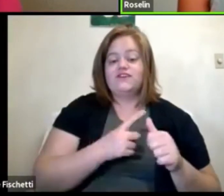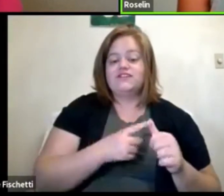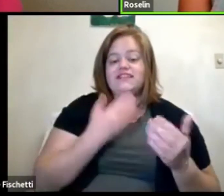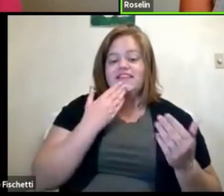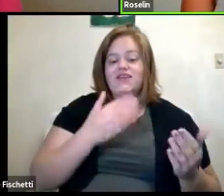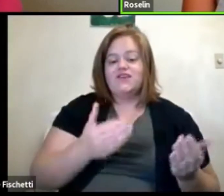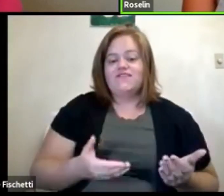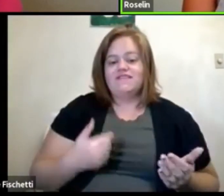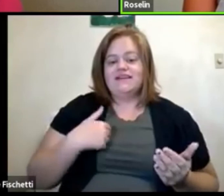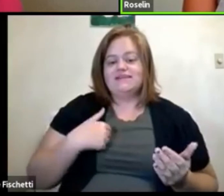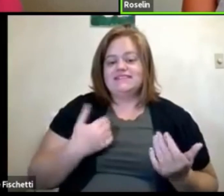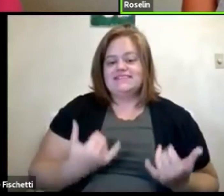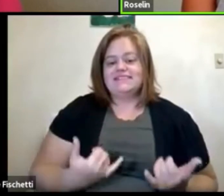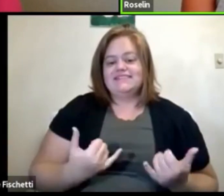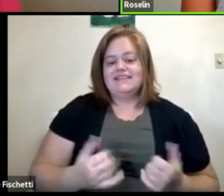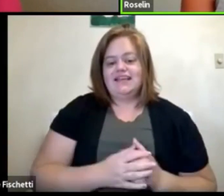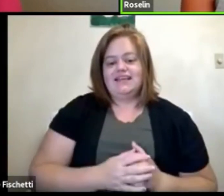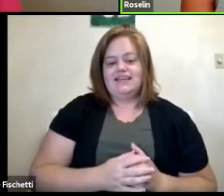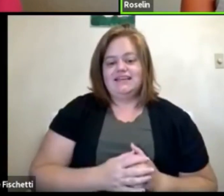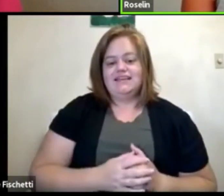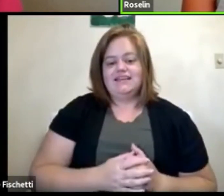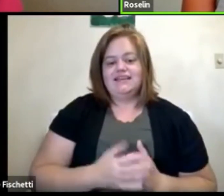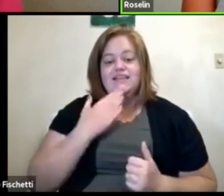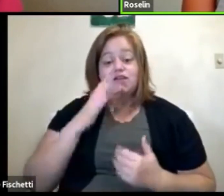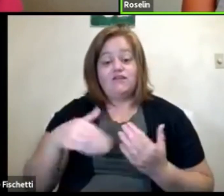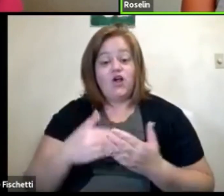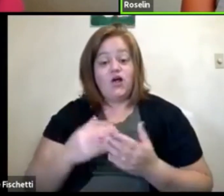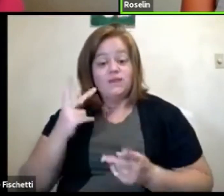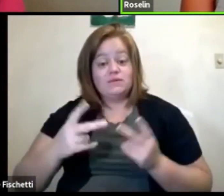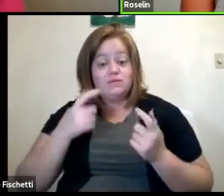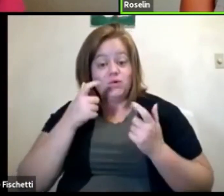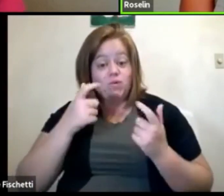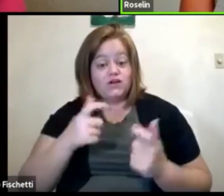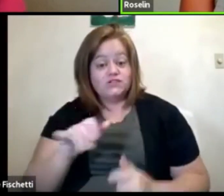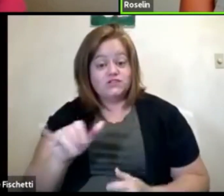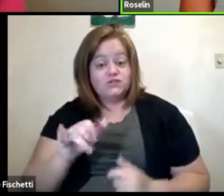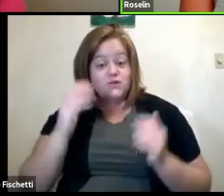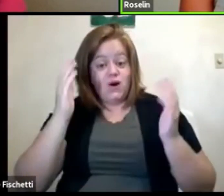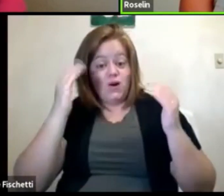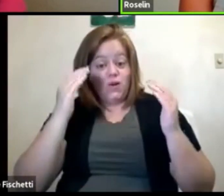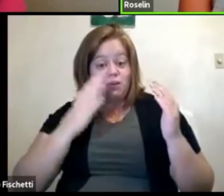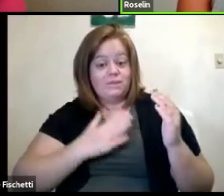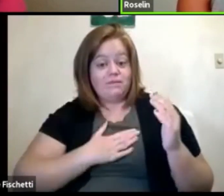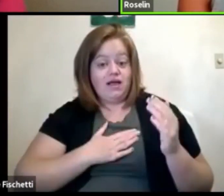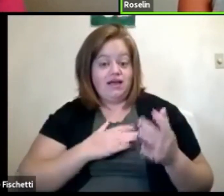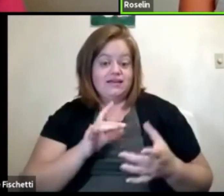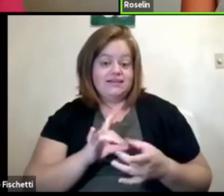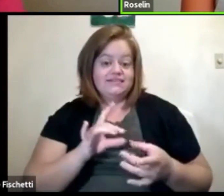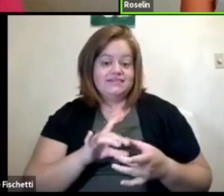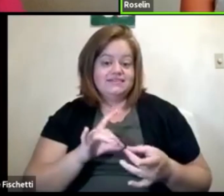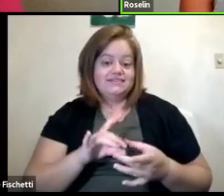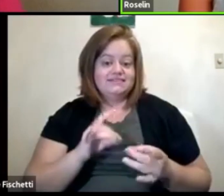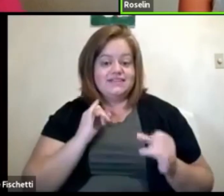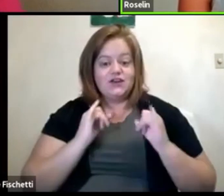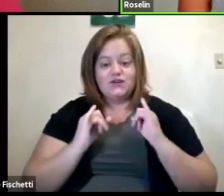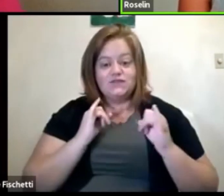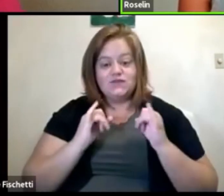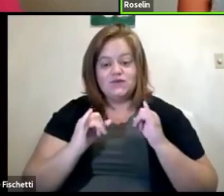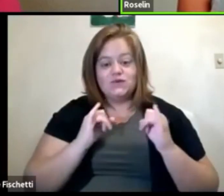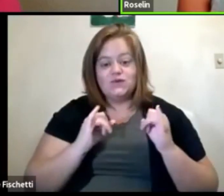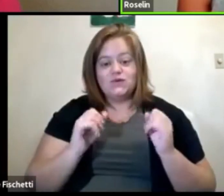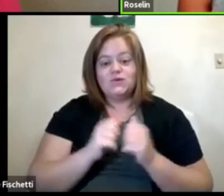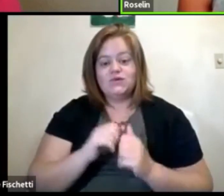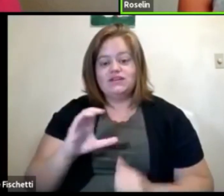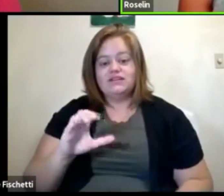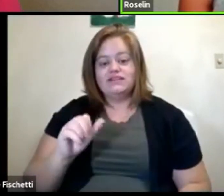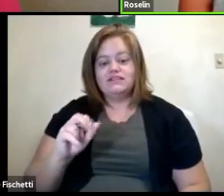today. Thank you for everyone that is watching. I hope that my chat with the Carnegie